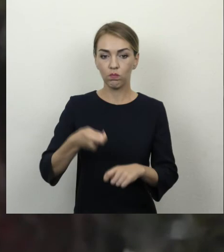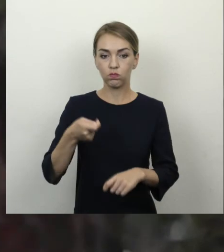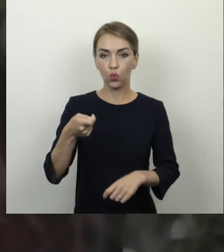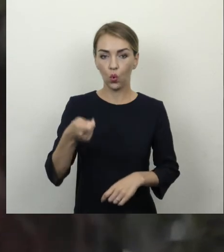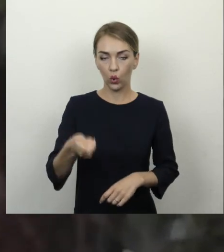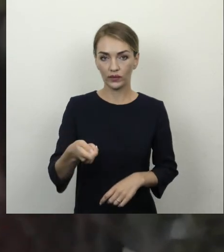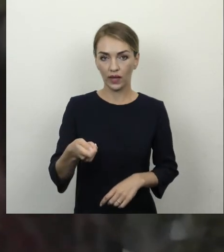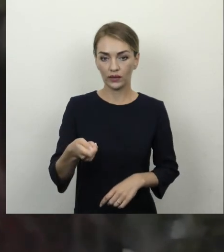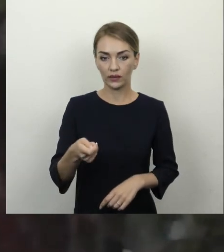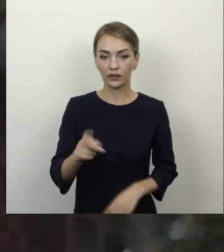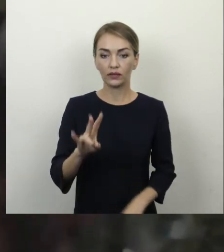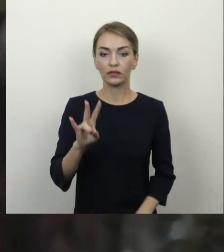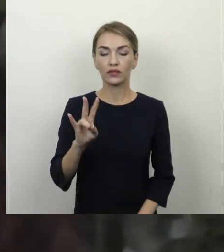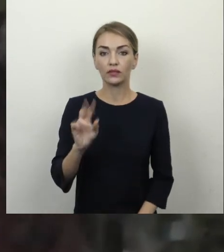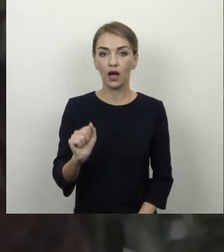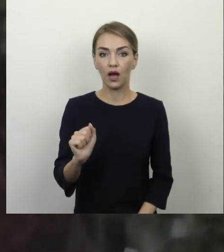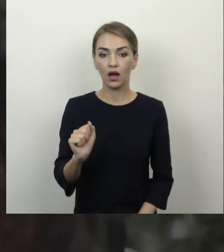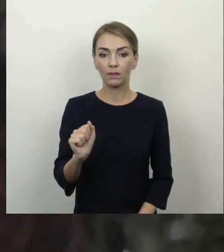the complaint